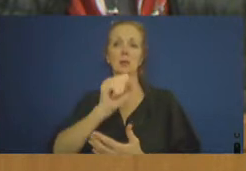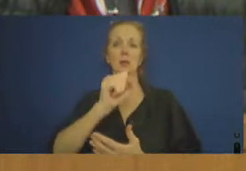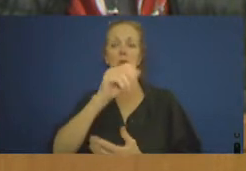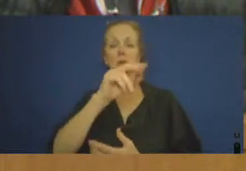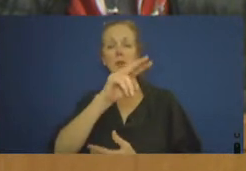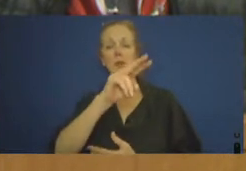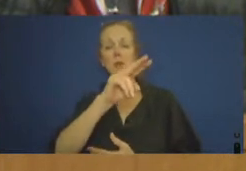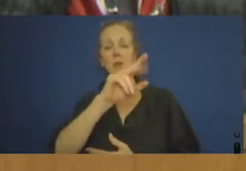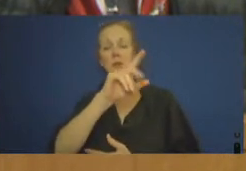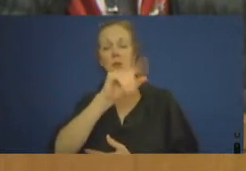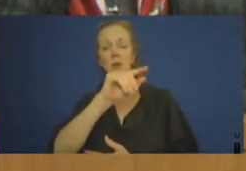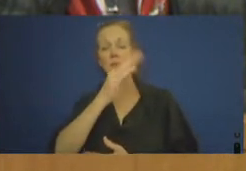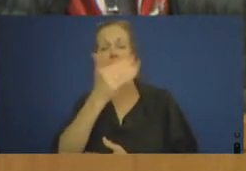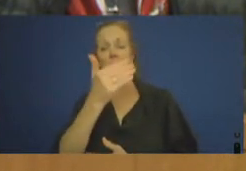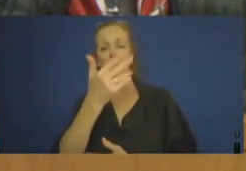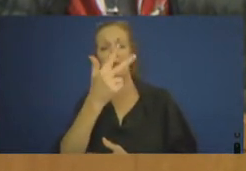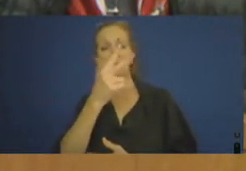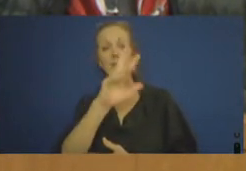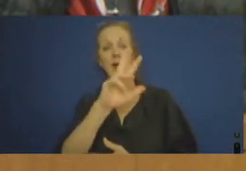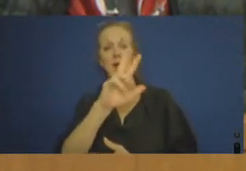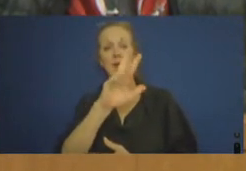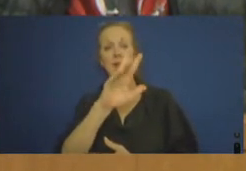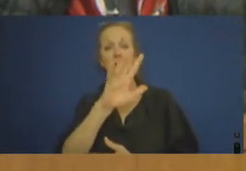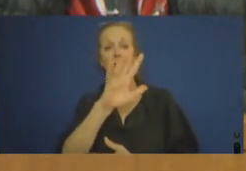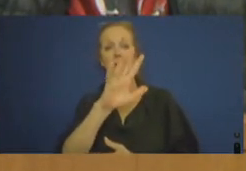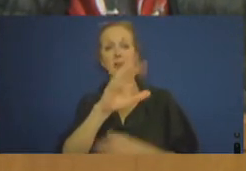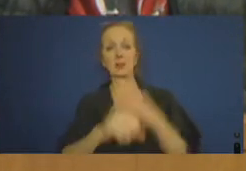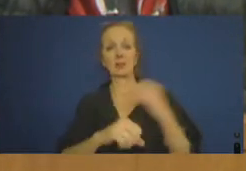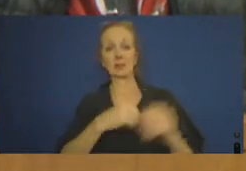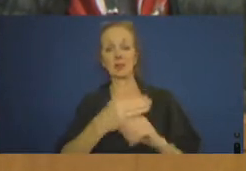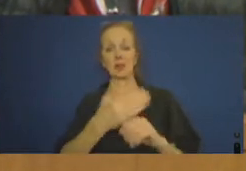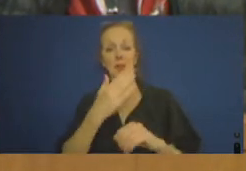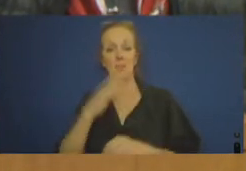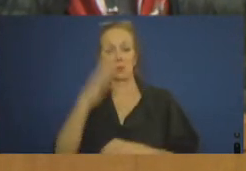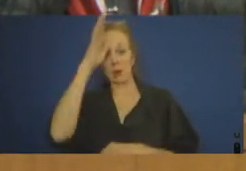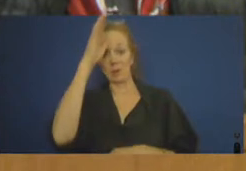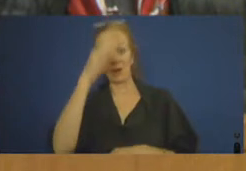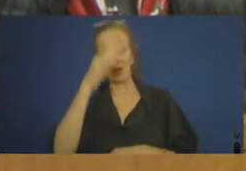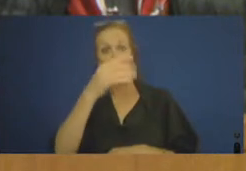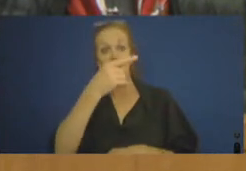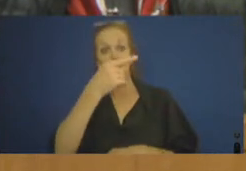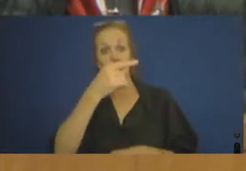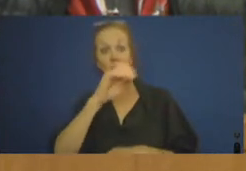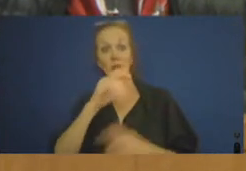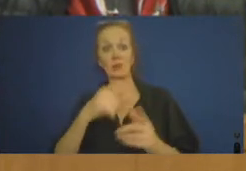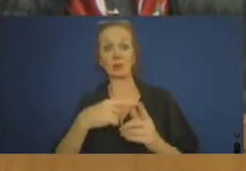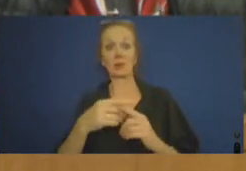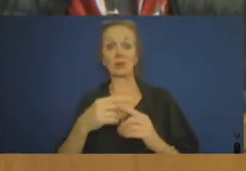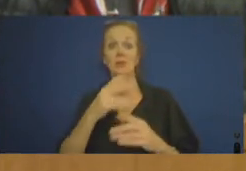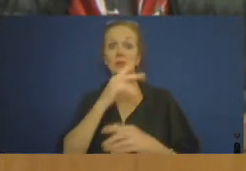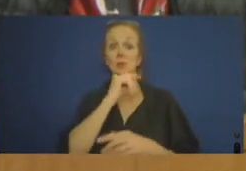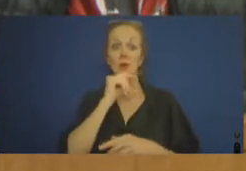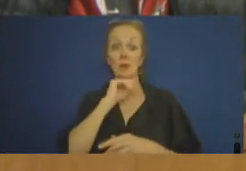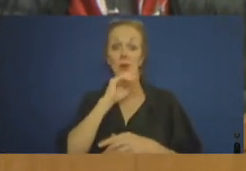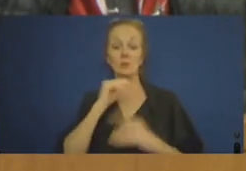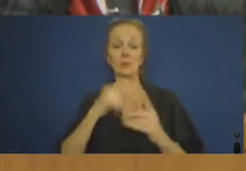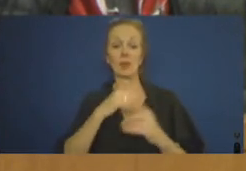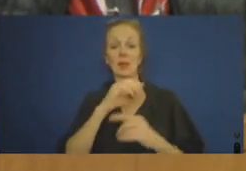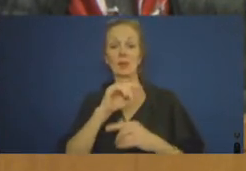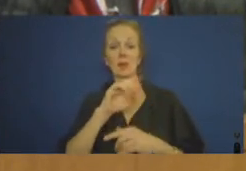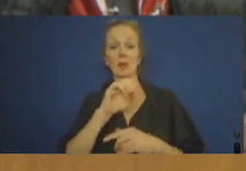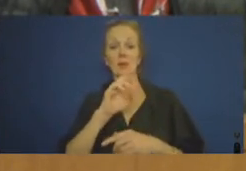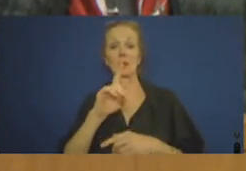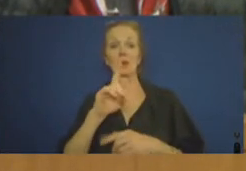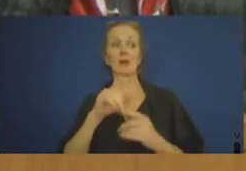About 35 years ago, my grandfather directed the design and build of Twin Oaks Shopping Center on East Boulevard between